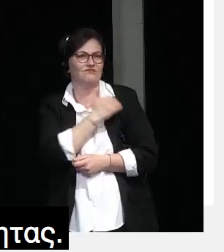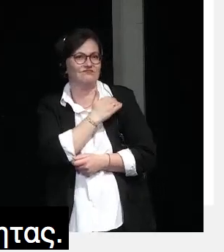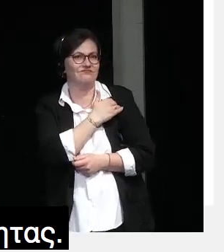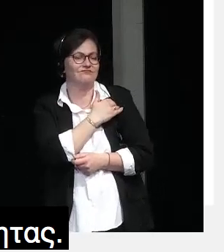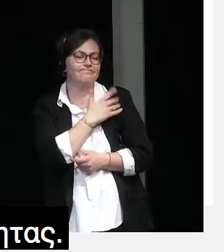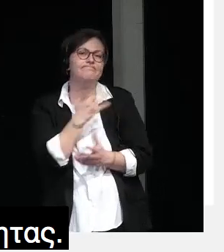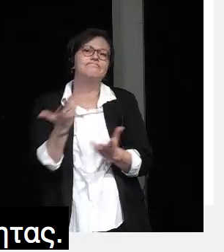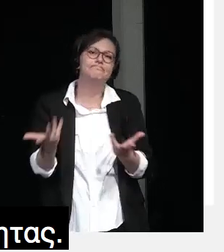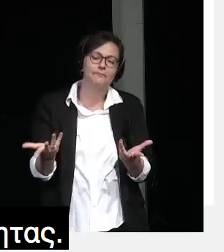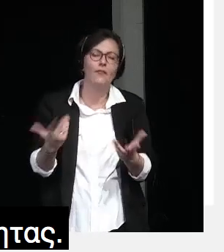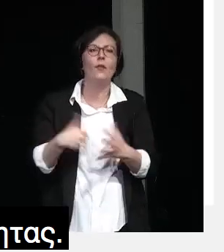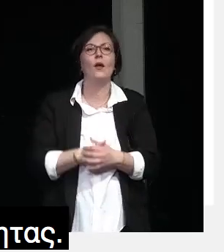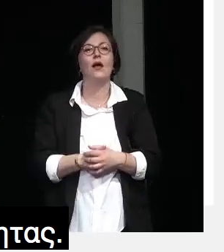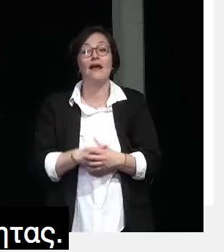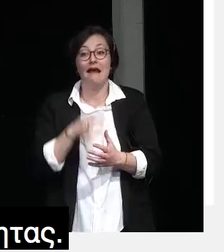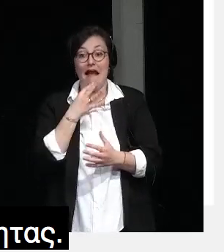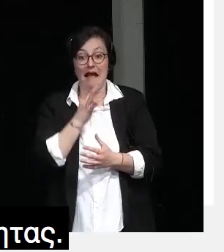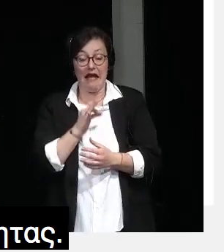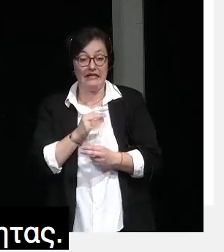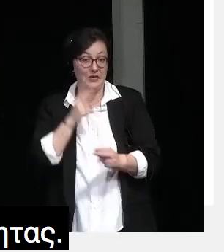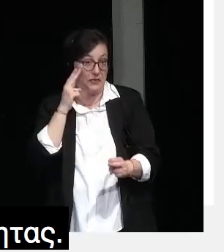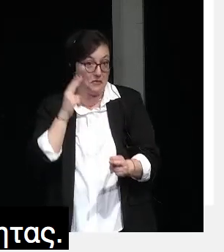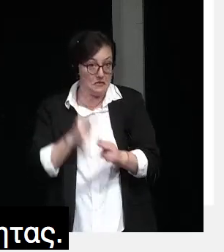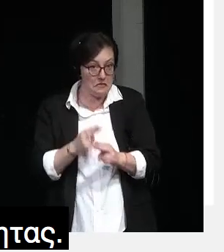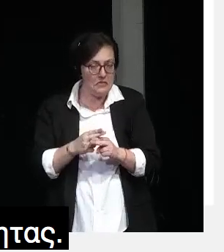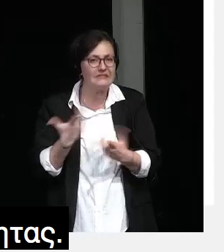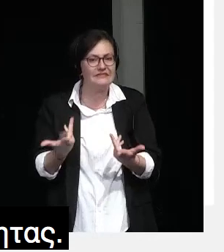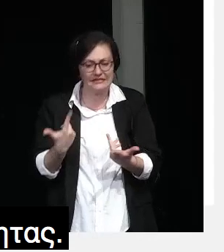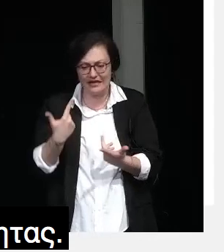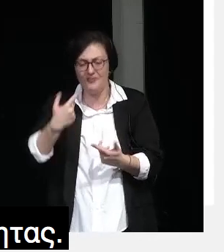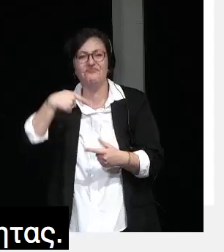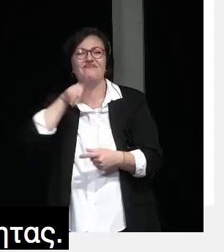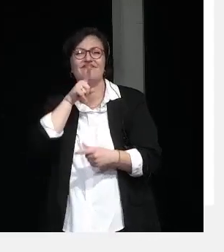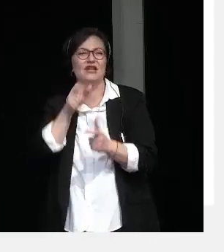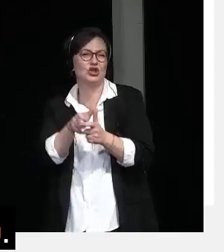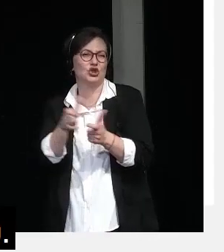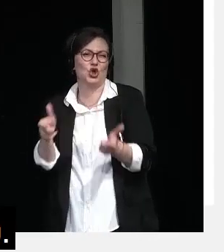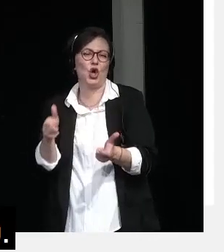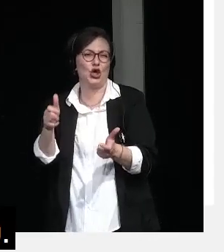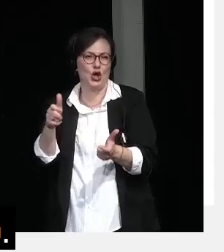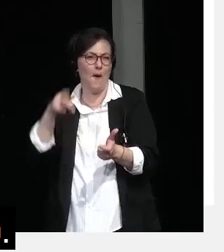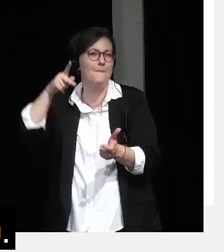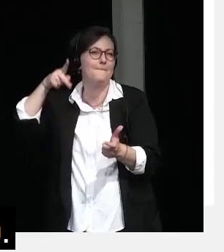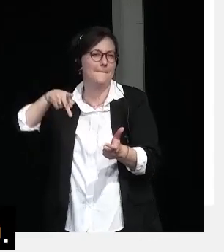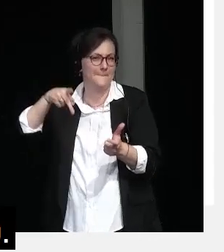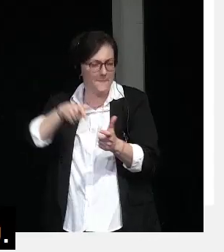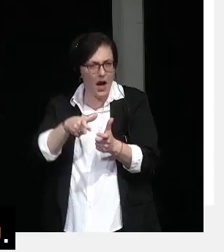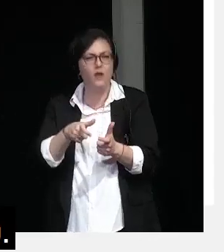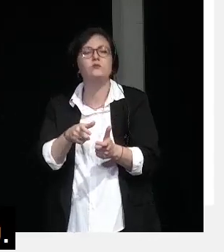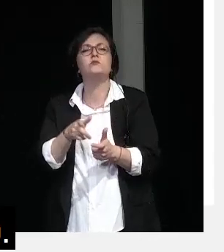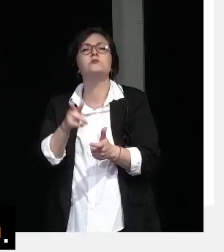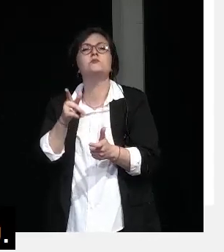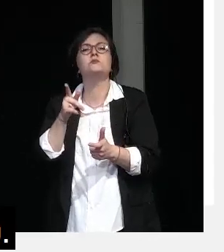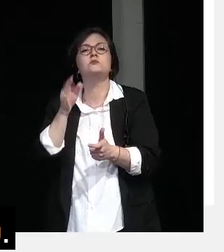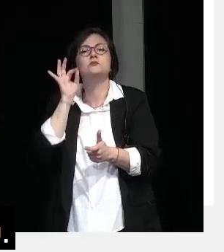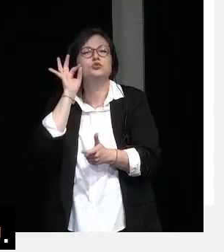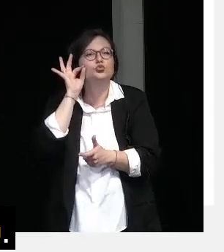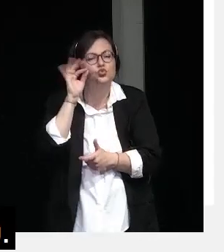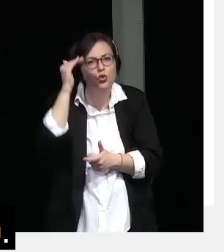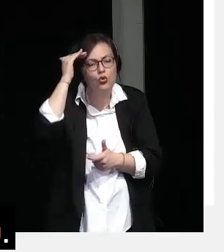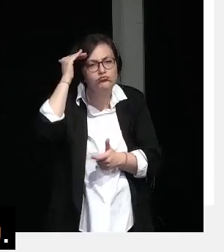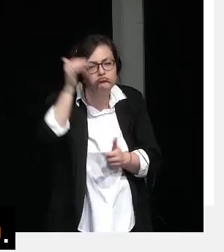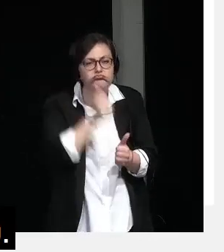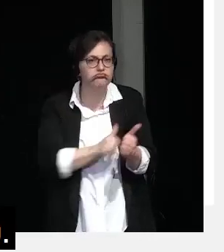very essence of our mission is inclusion. And so the most important principle, I